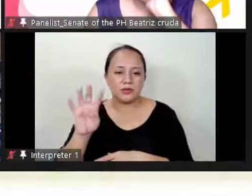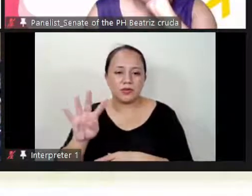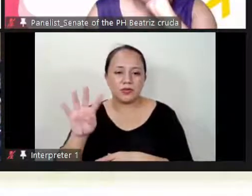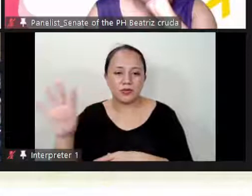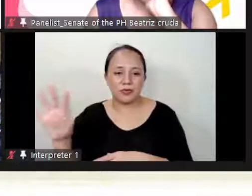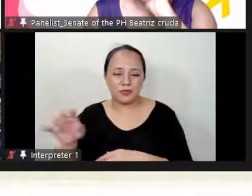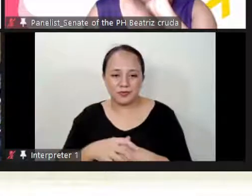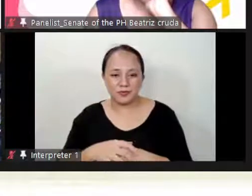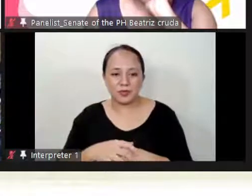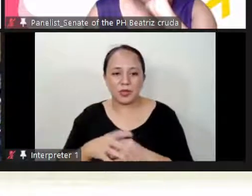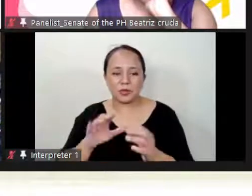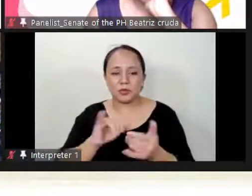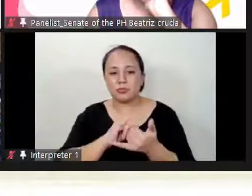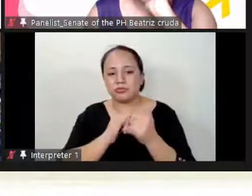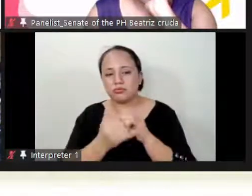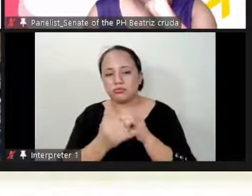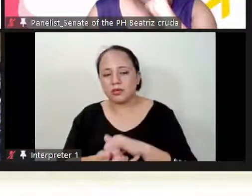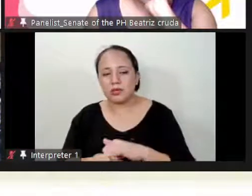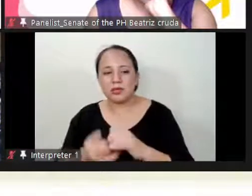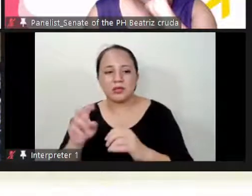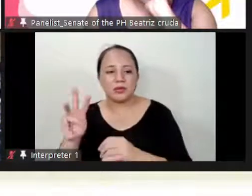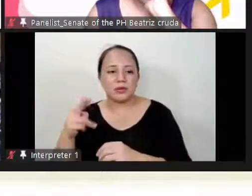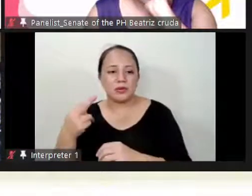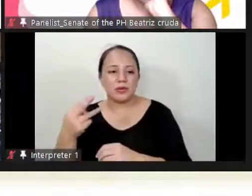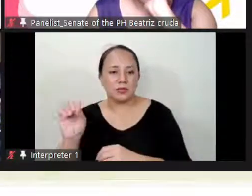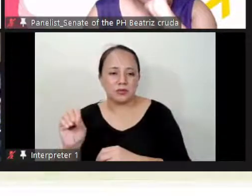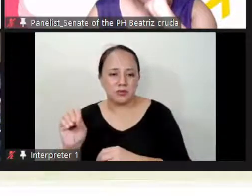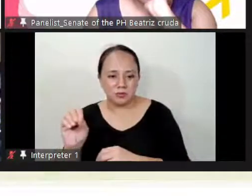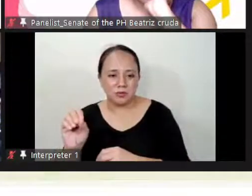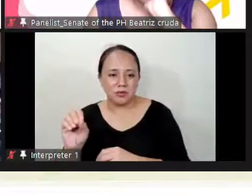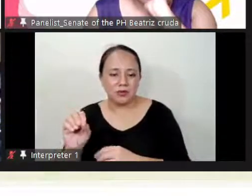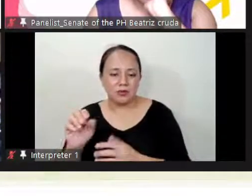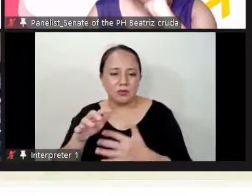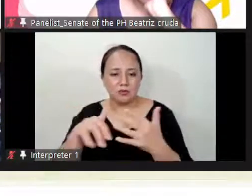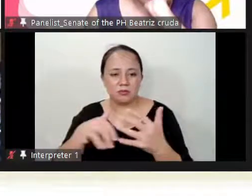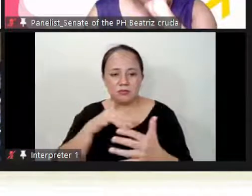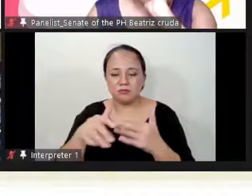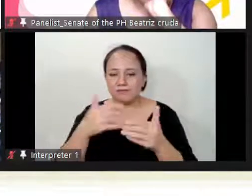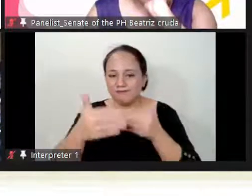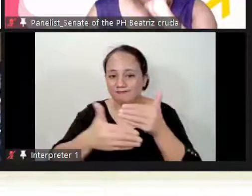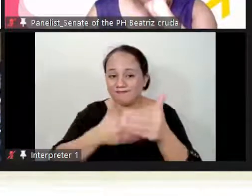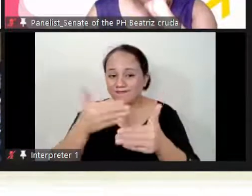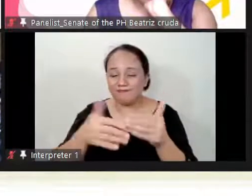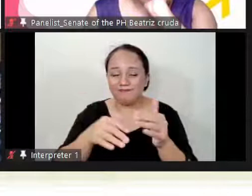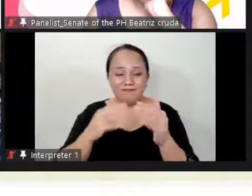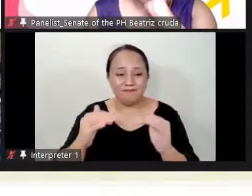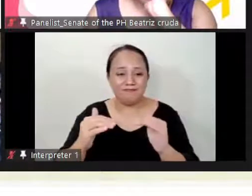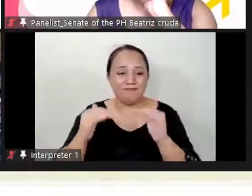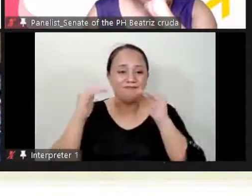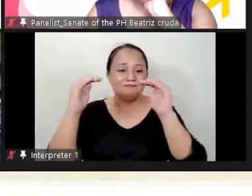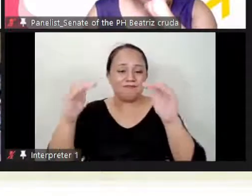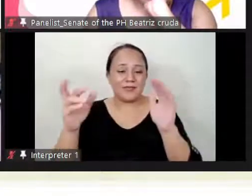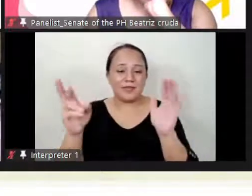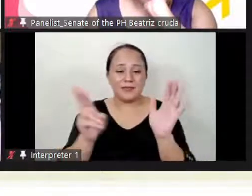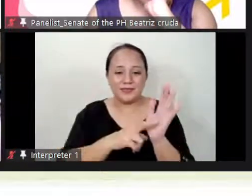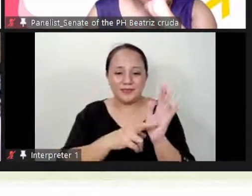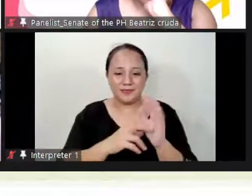2020-0044 on adoption of the WHO collaborative procedure for accelerated